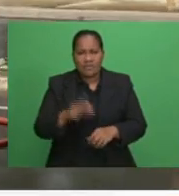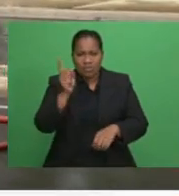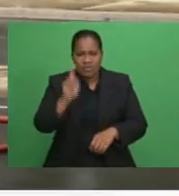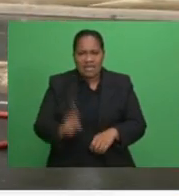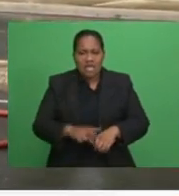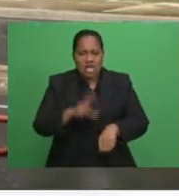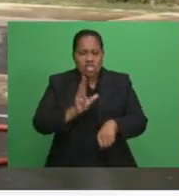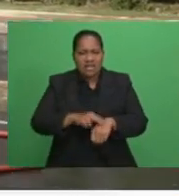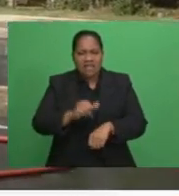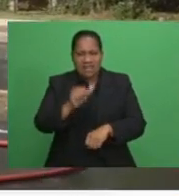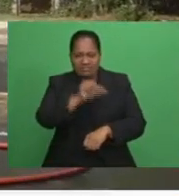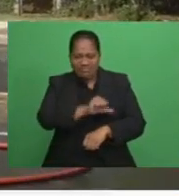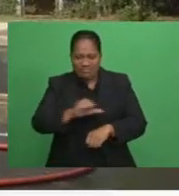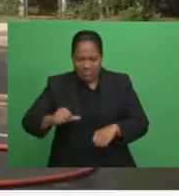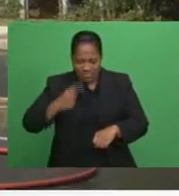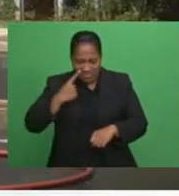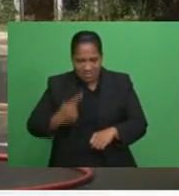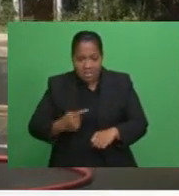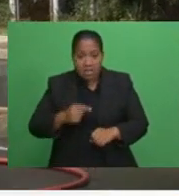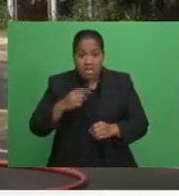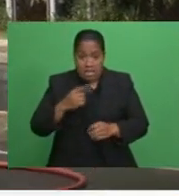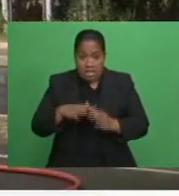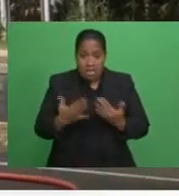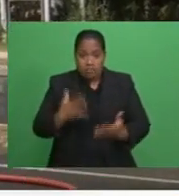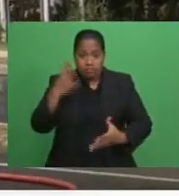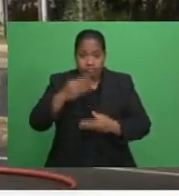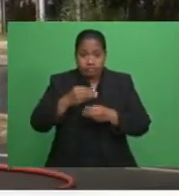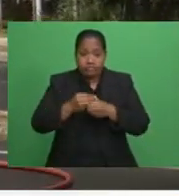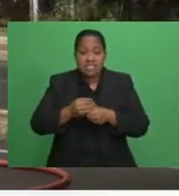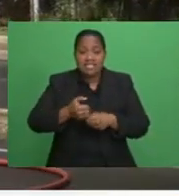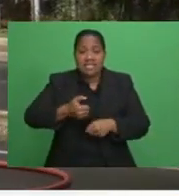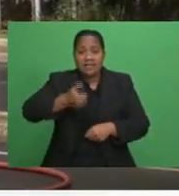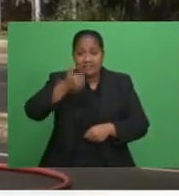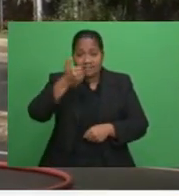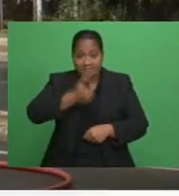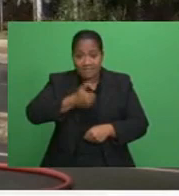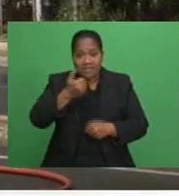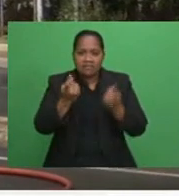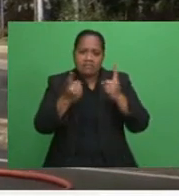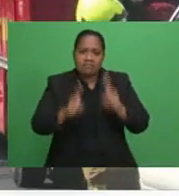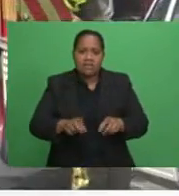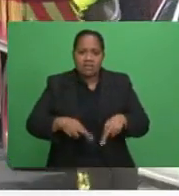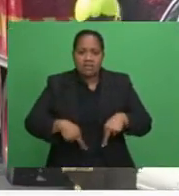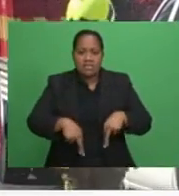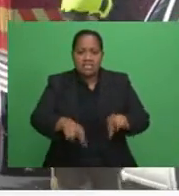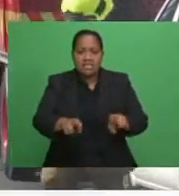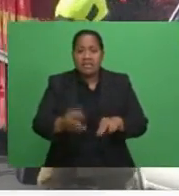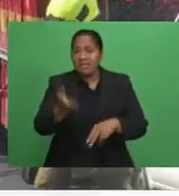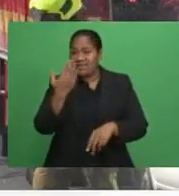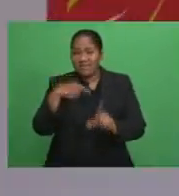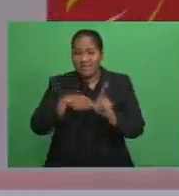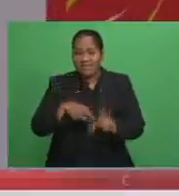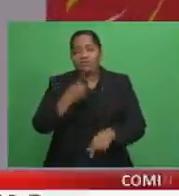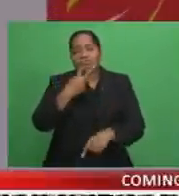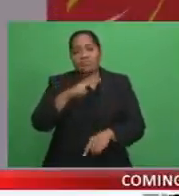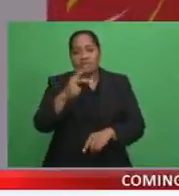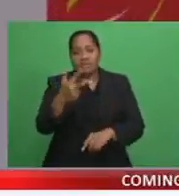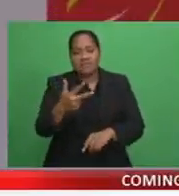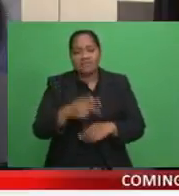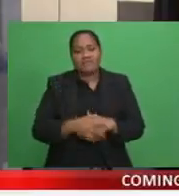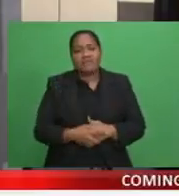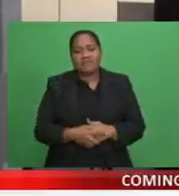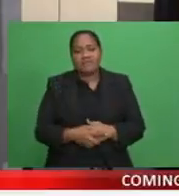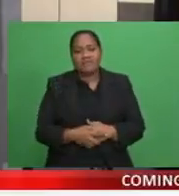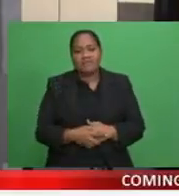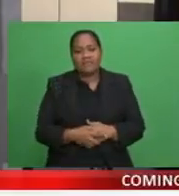The road death toll now stands at 16 compared to 28 for the same period last year.